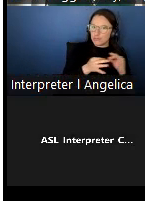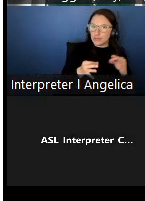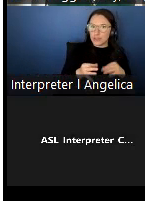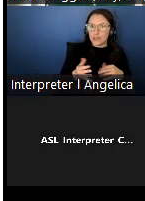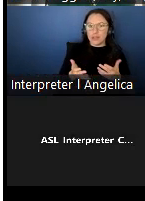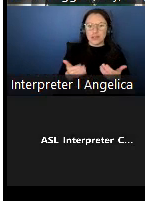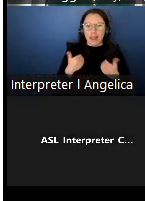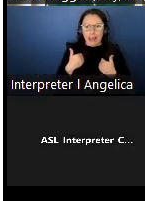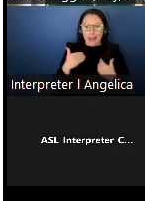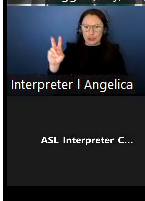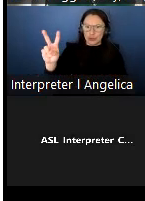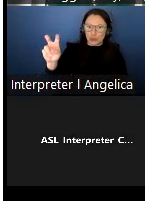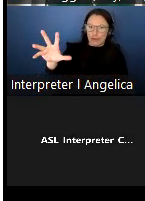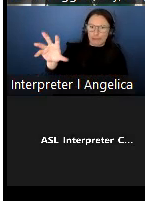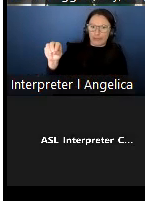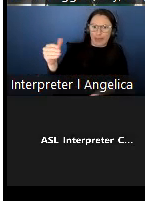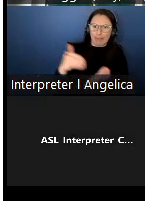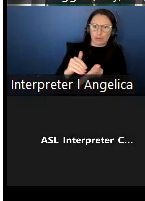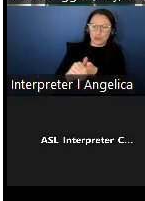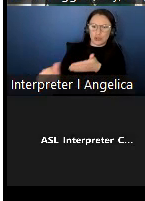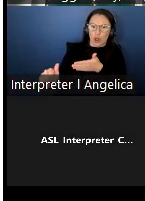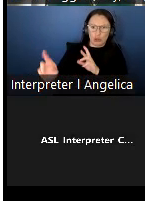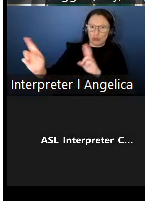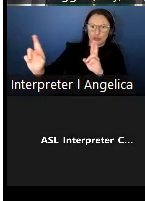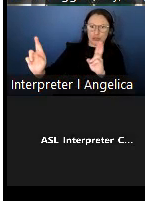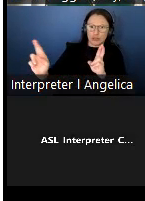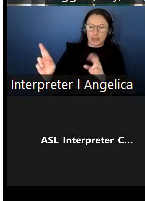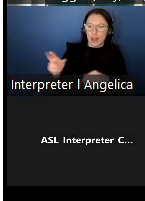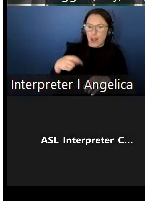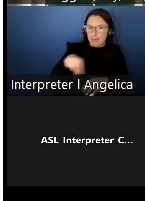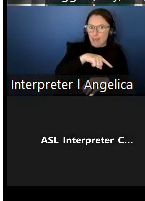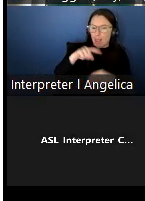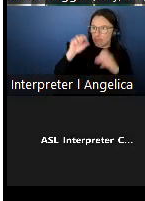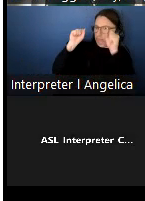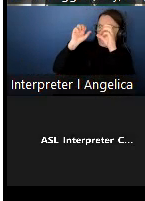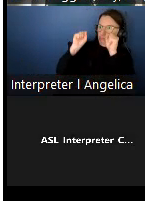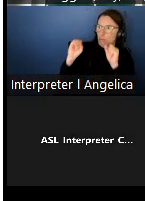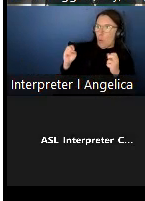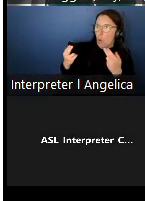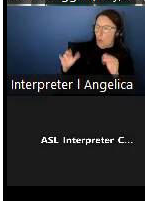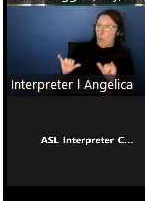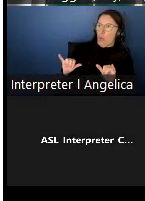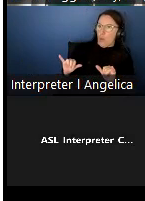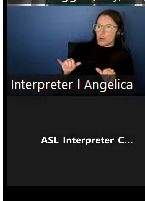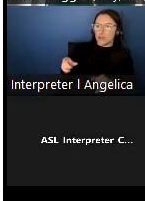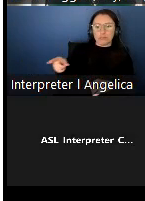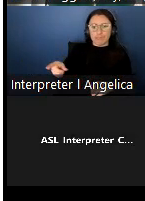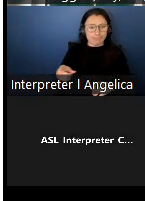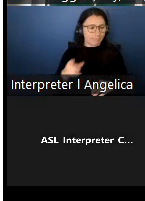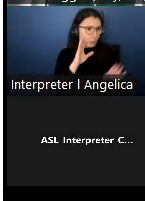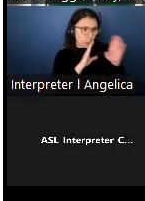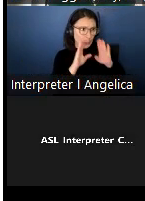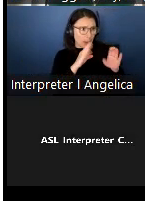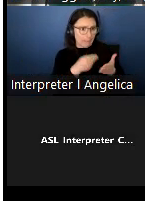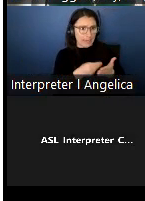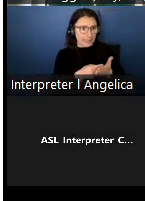like $250,000 or something that was like boggling to them, right? And so she really wasn't worried about money. She was due